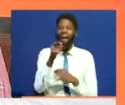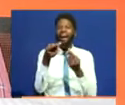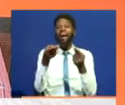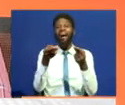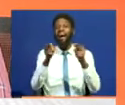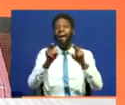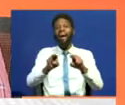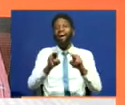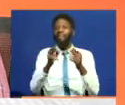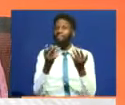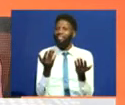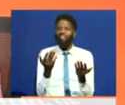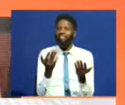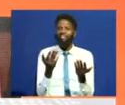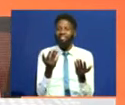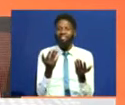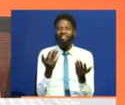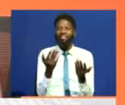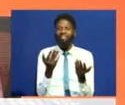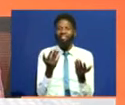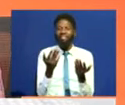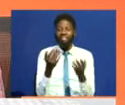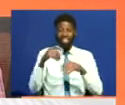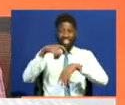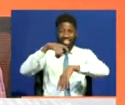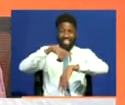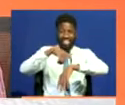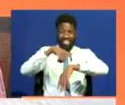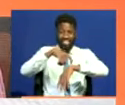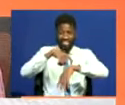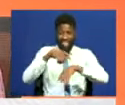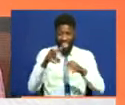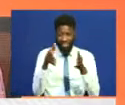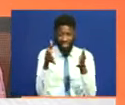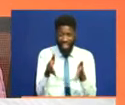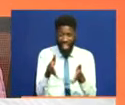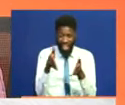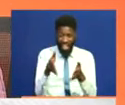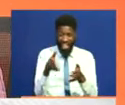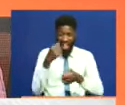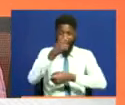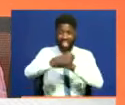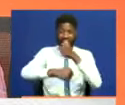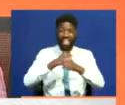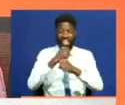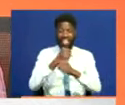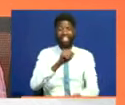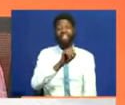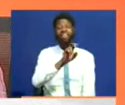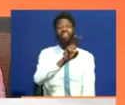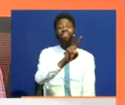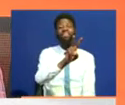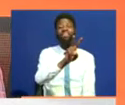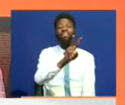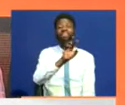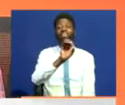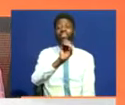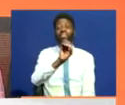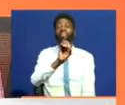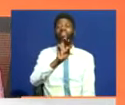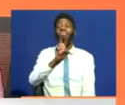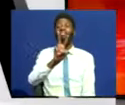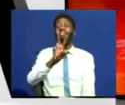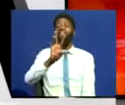so rampant at this particular time, yeah, in the year 2024? They have increased so much, and it is